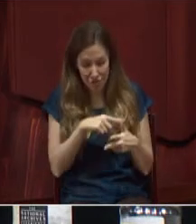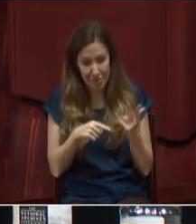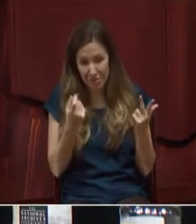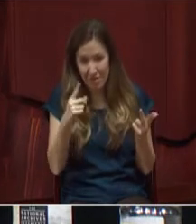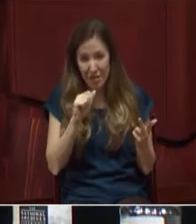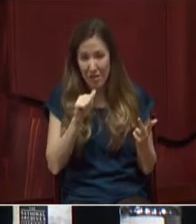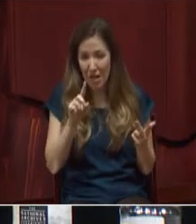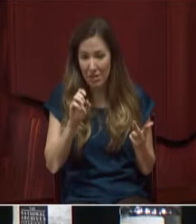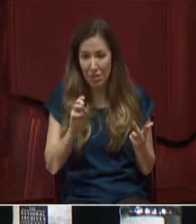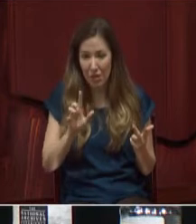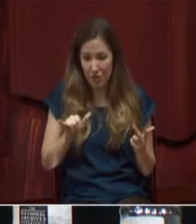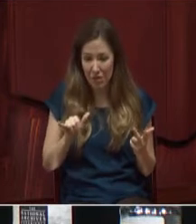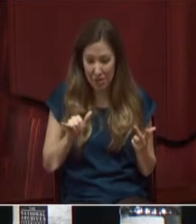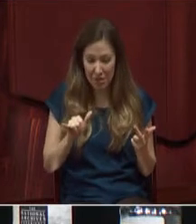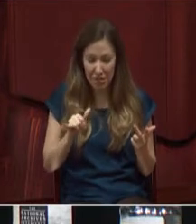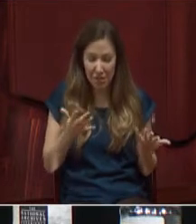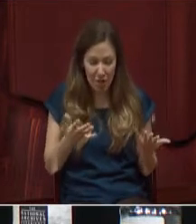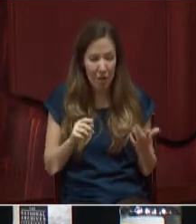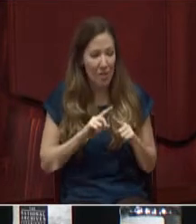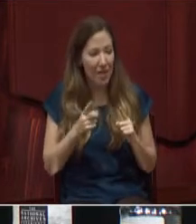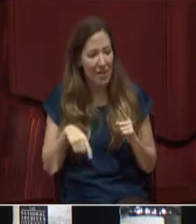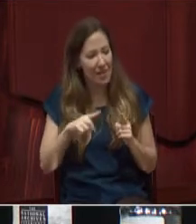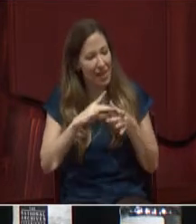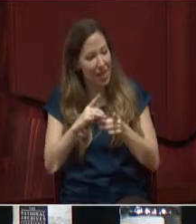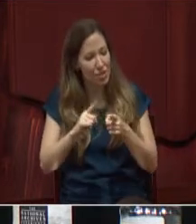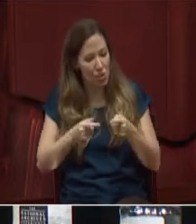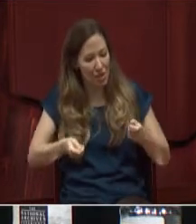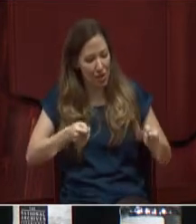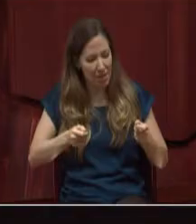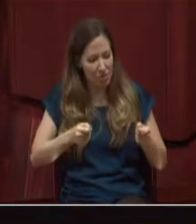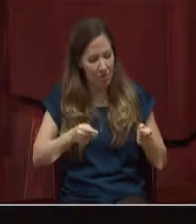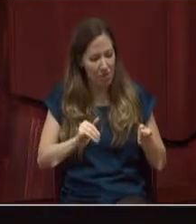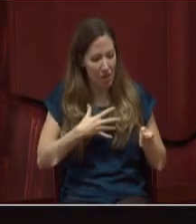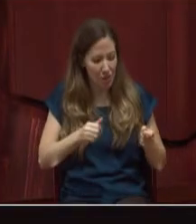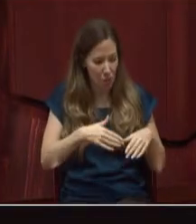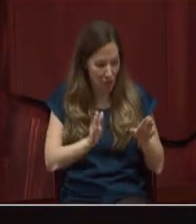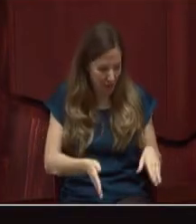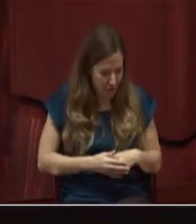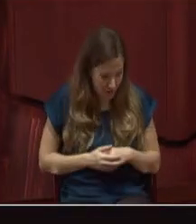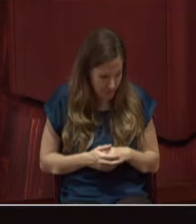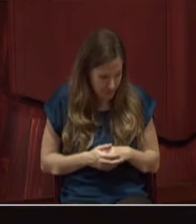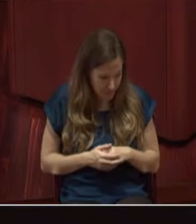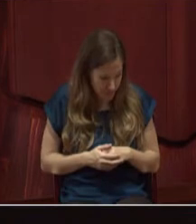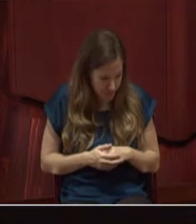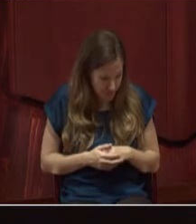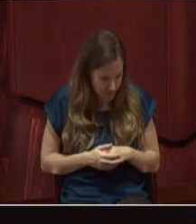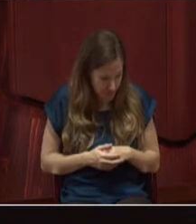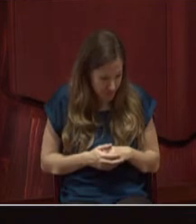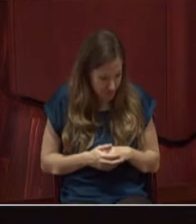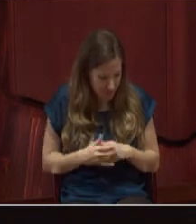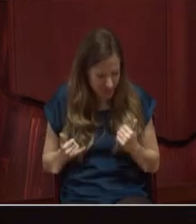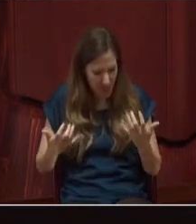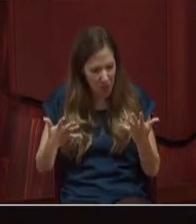and parliament. So these are some of the factors that led to the domination by the White House. Now, I want to focus on this because it was different than what